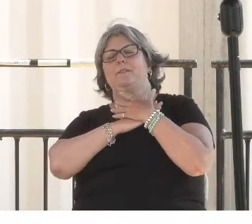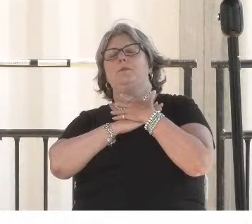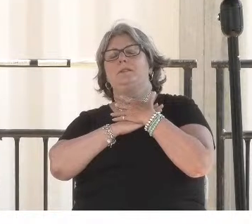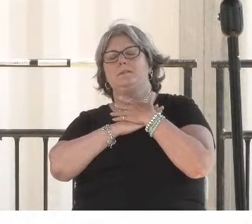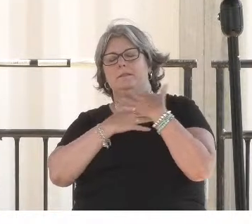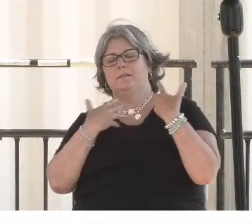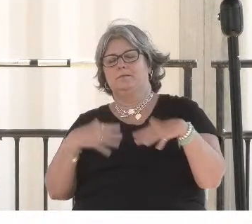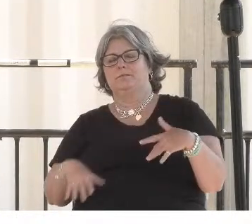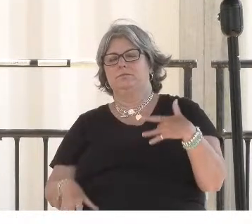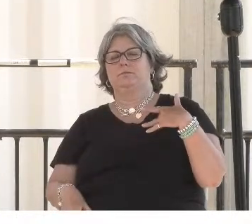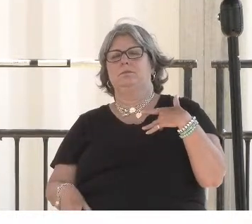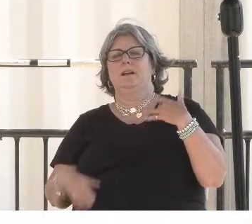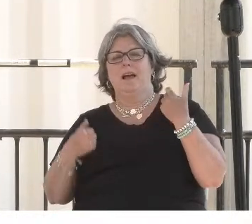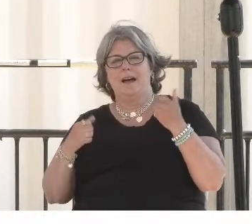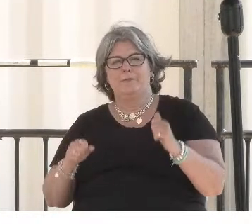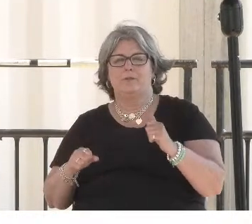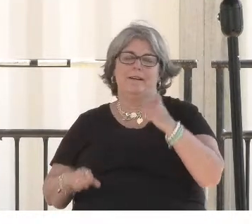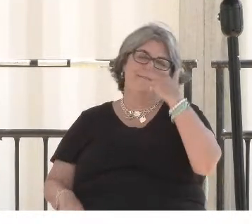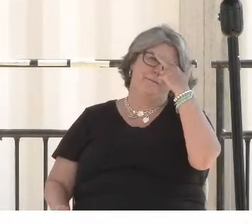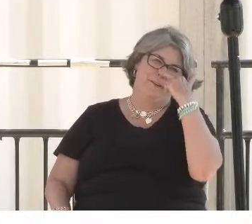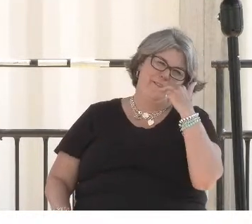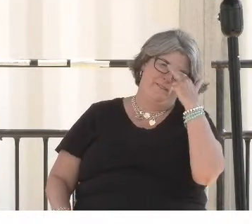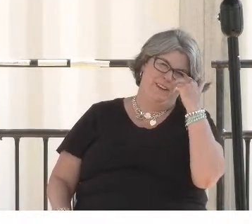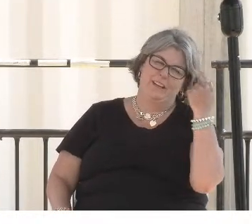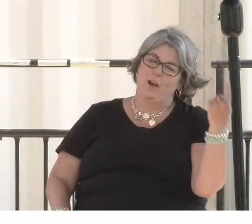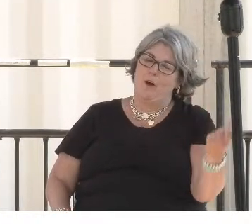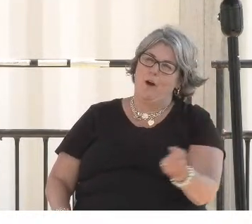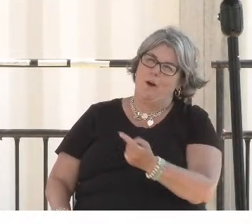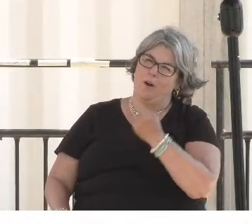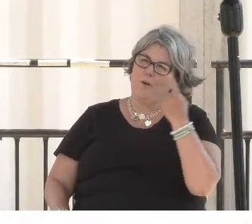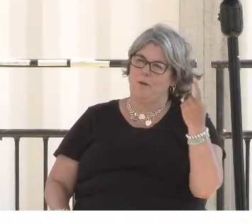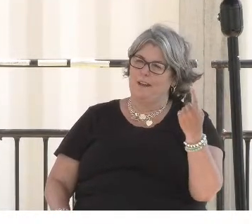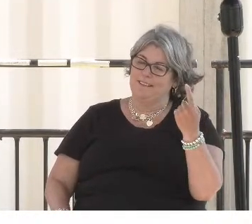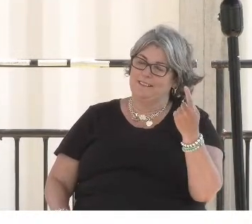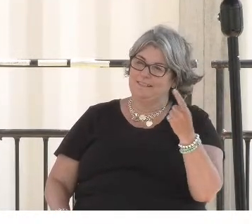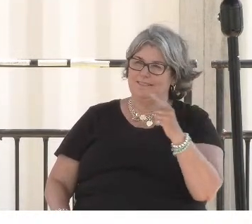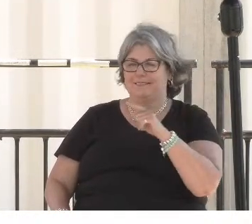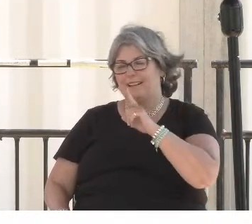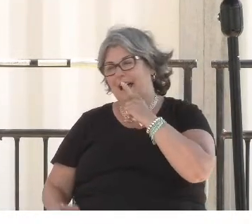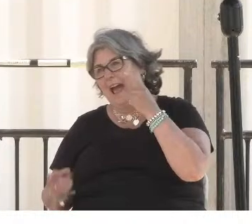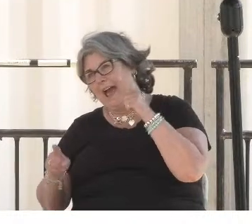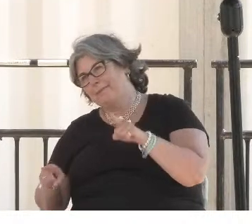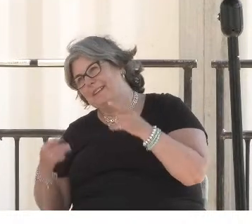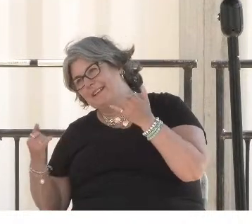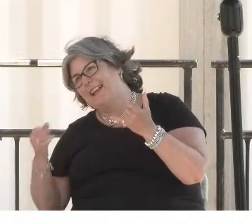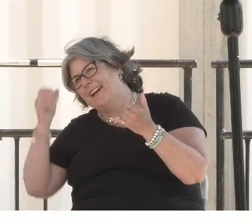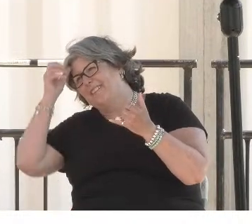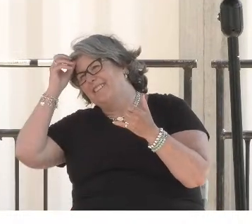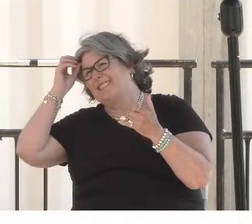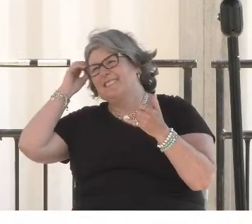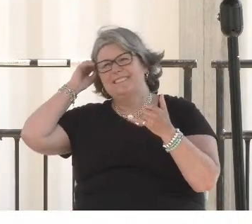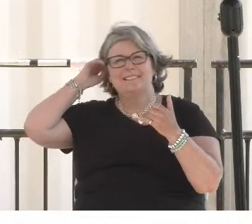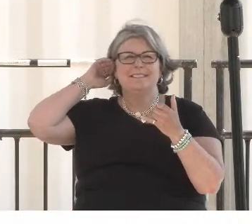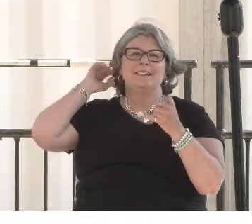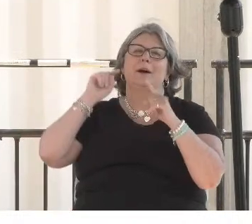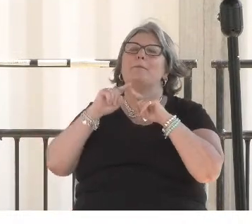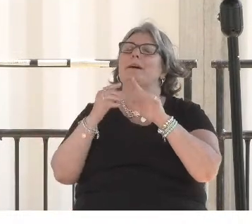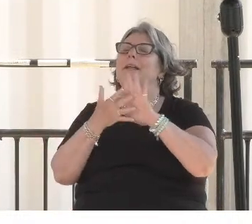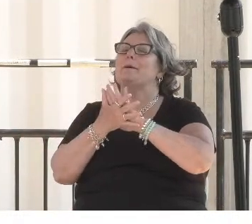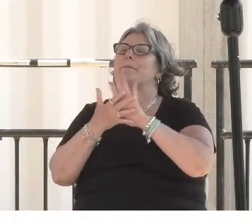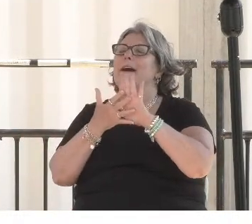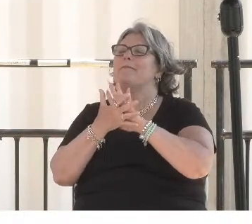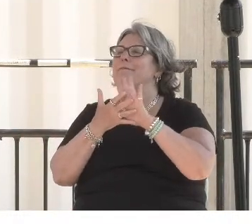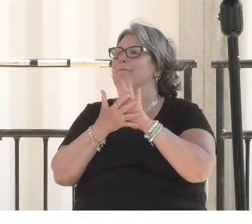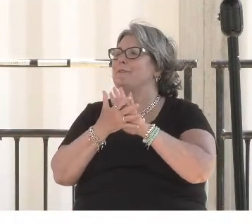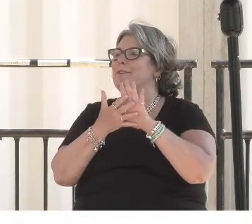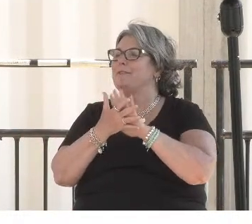that I'm always trying for funny, always. I'm not sure I'm actually doing it right now, but in my films, it's